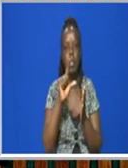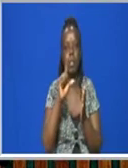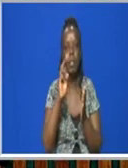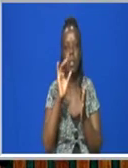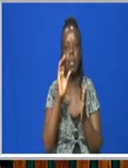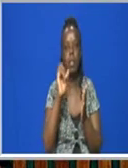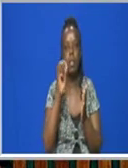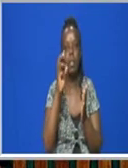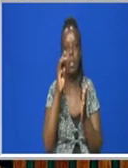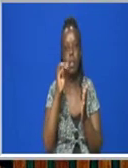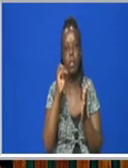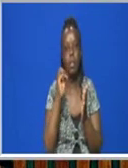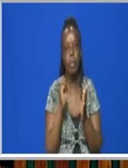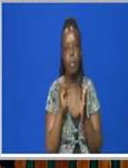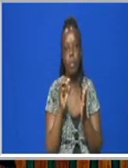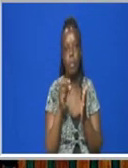hydroxide